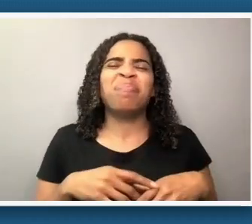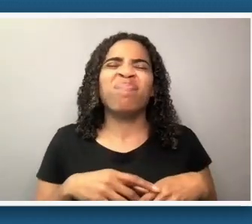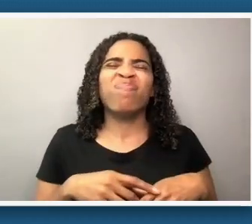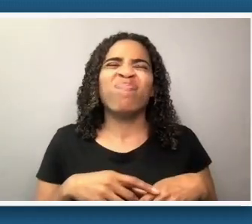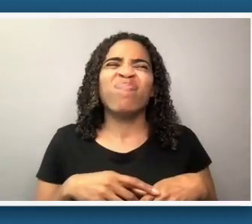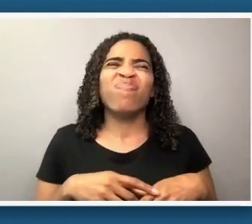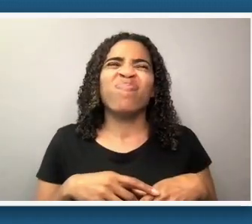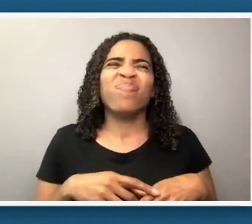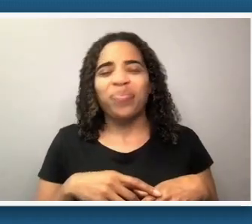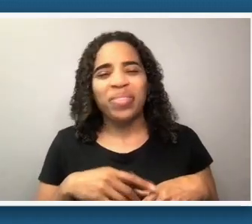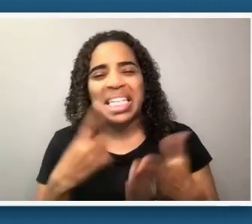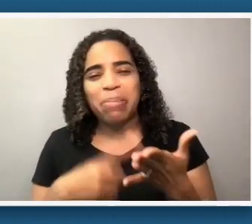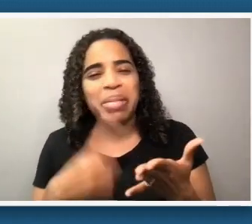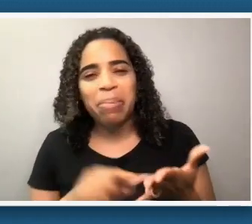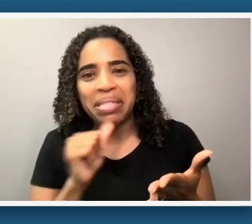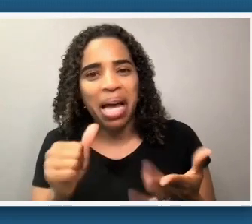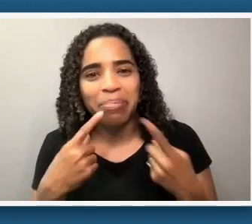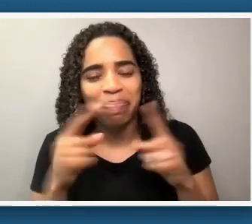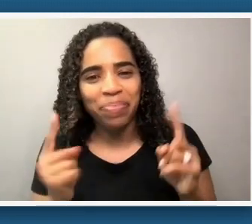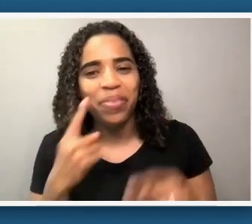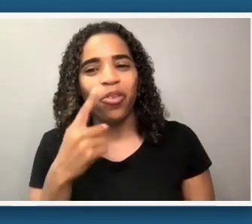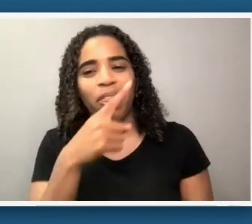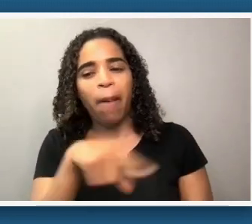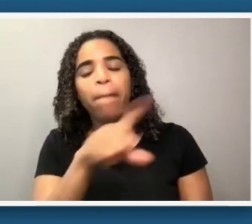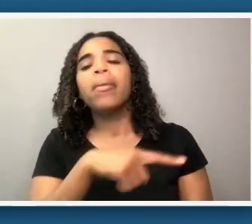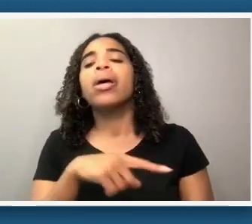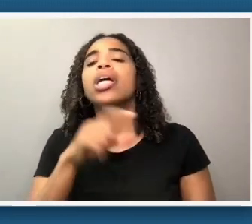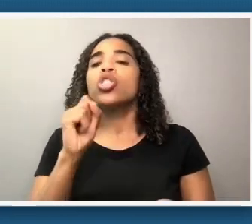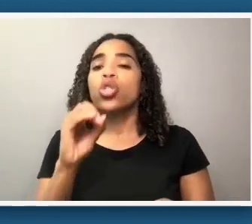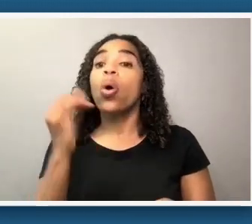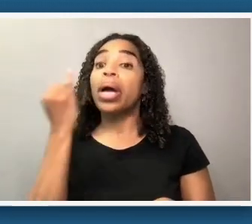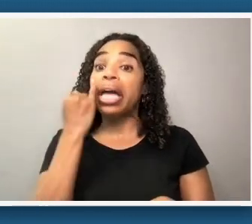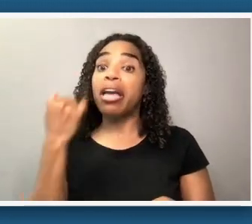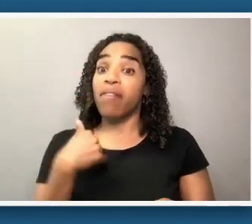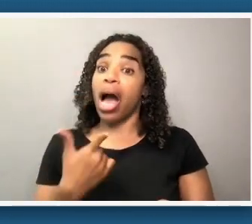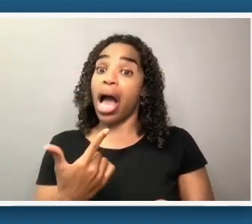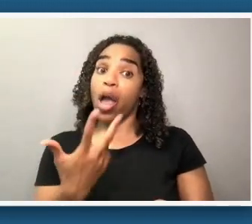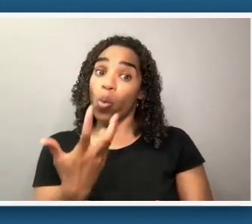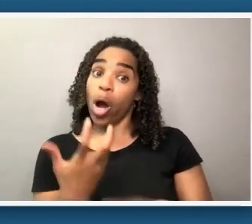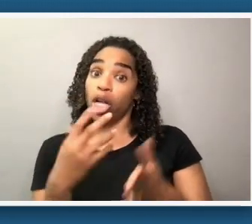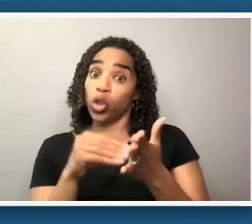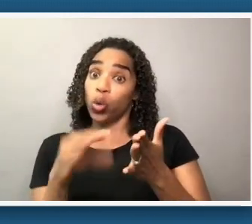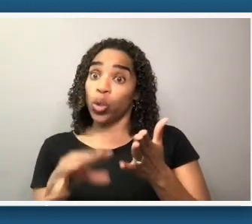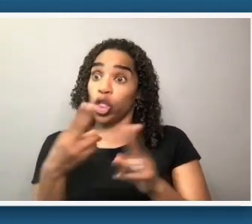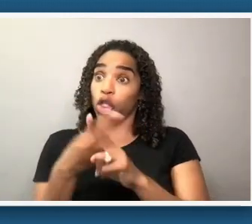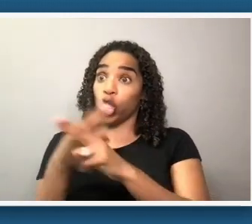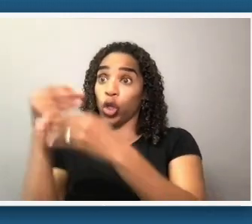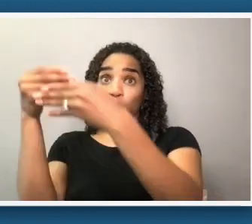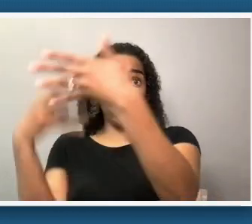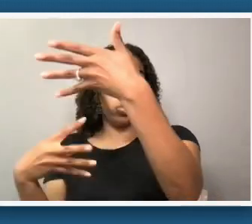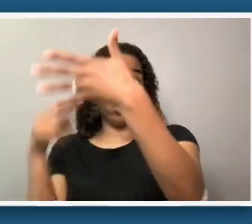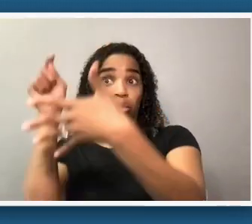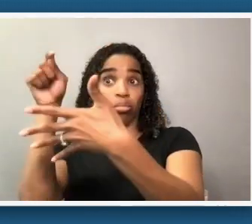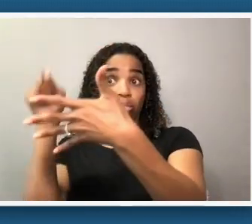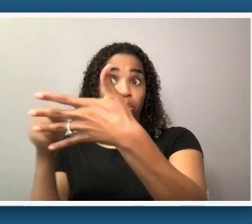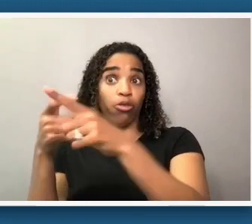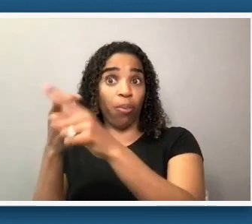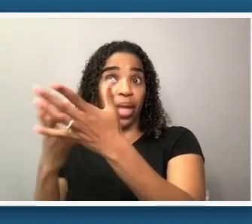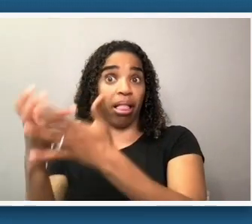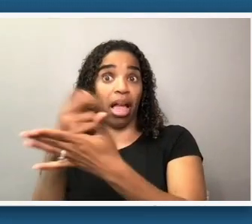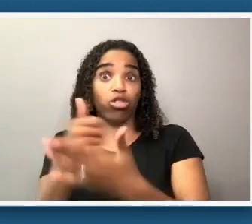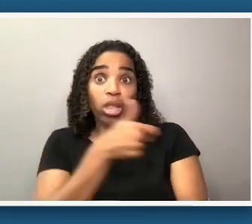isn't the best use of time. So if I do want students to use things, to use parts of the collection on their